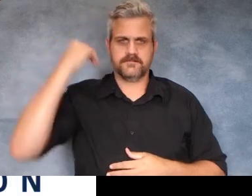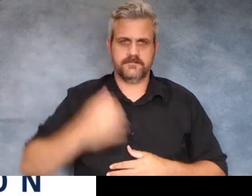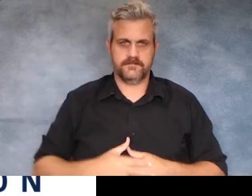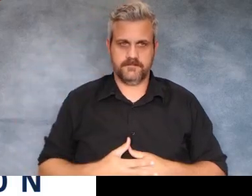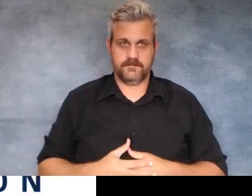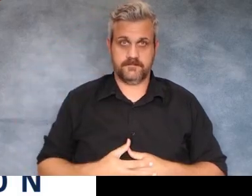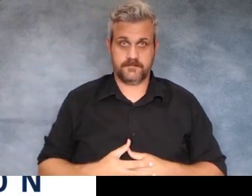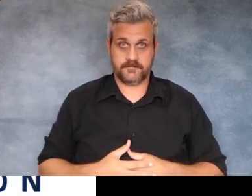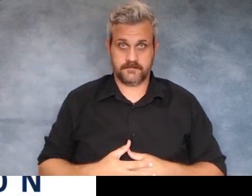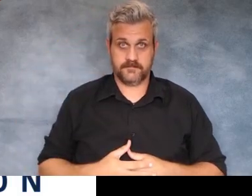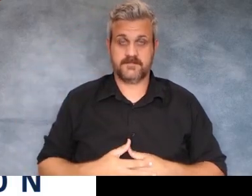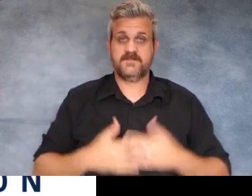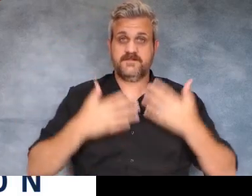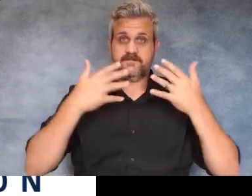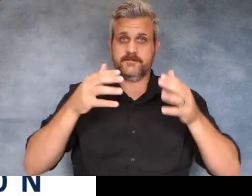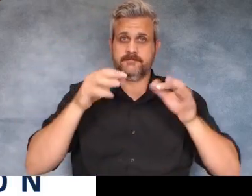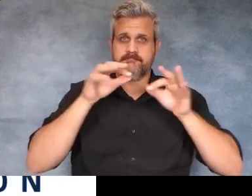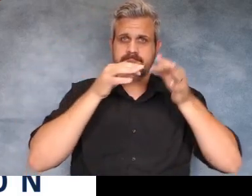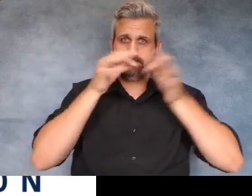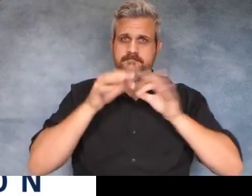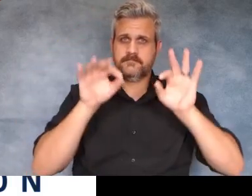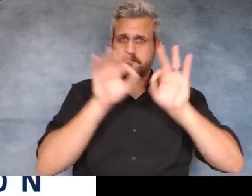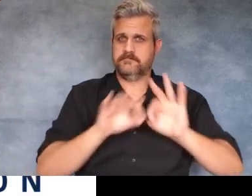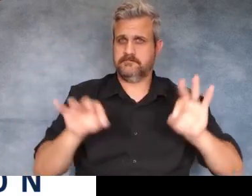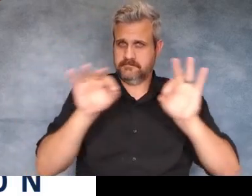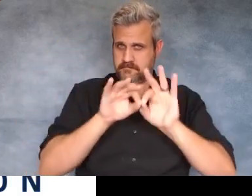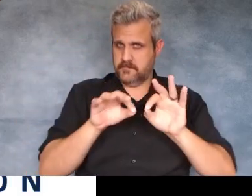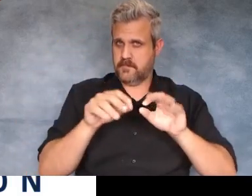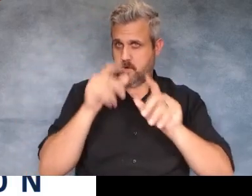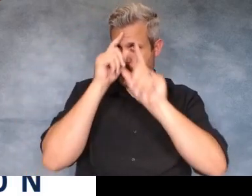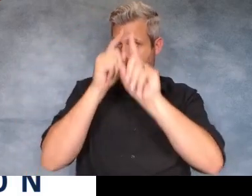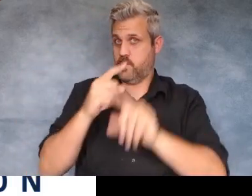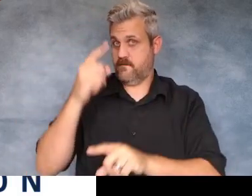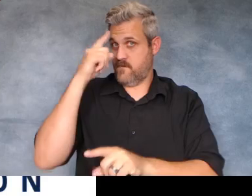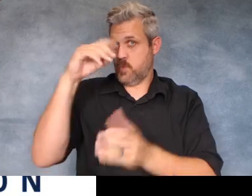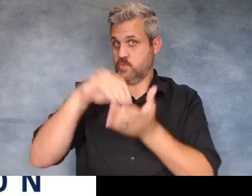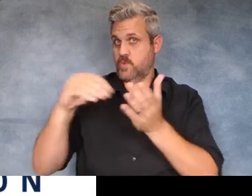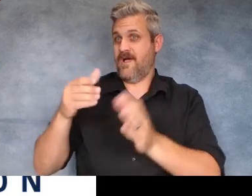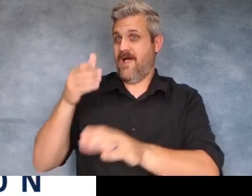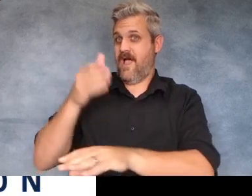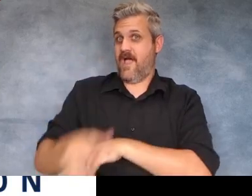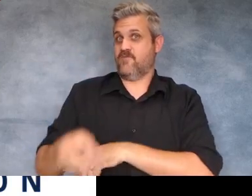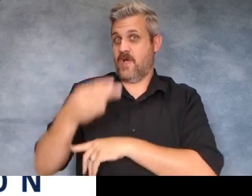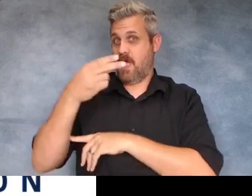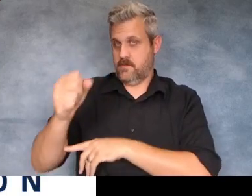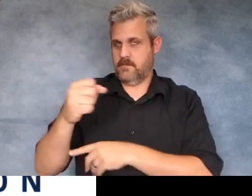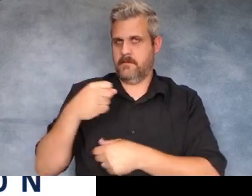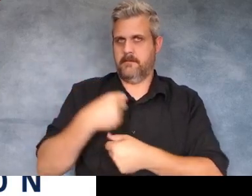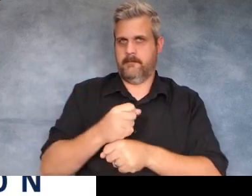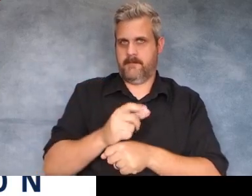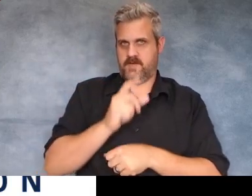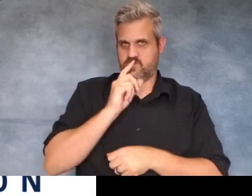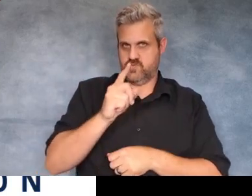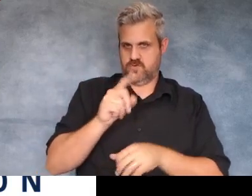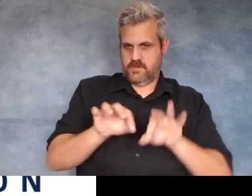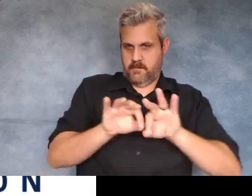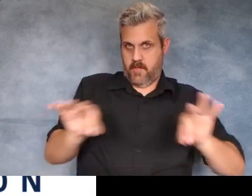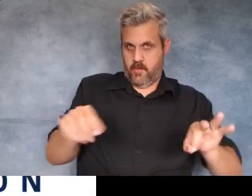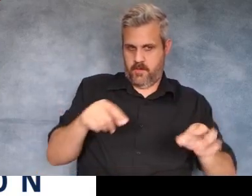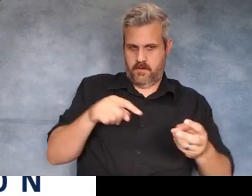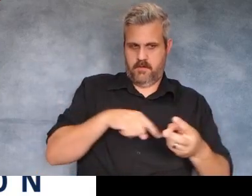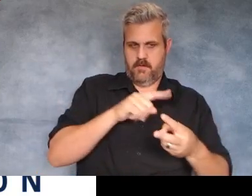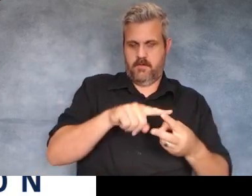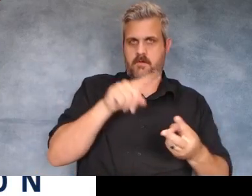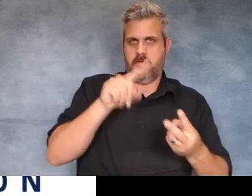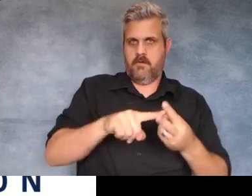Having reviewed the key post-school goals for the student, the ARC needs to ensure that the diploma choice and the course of study